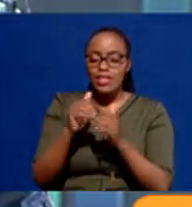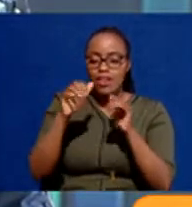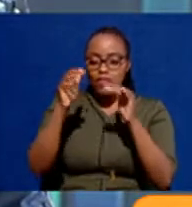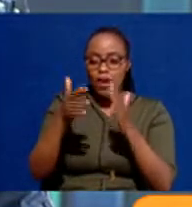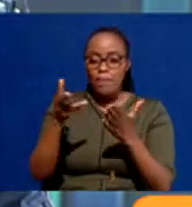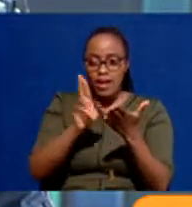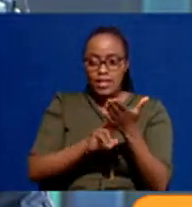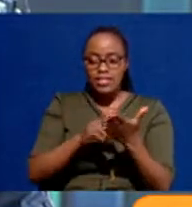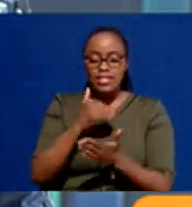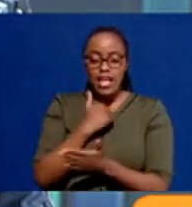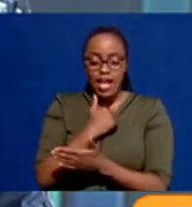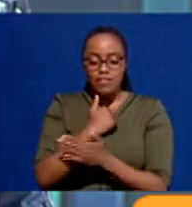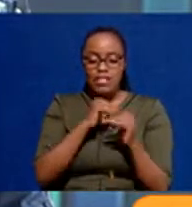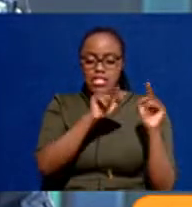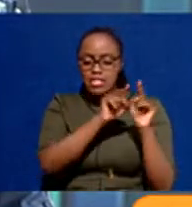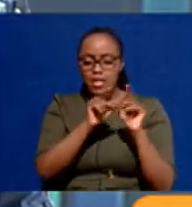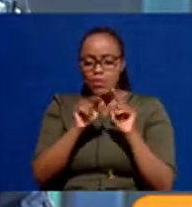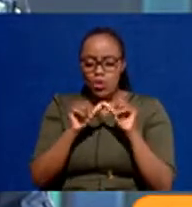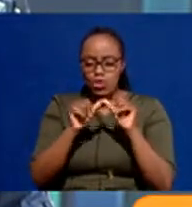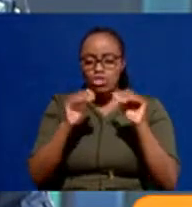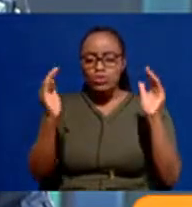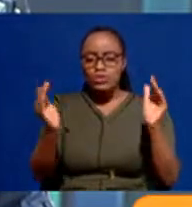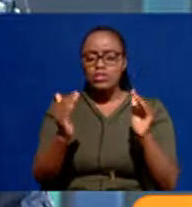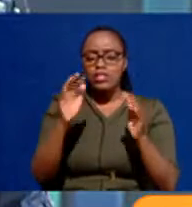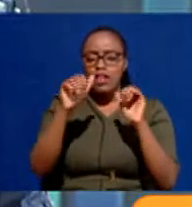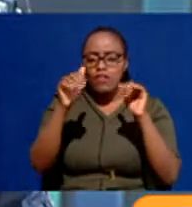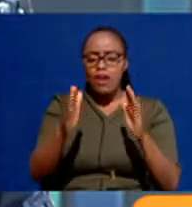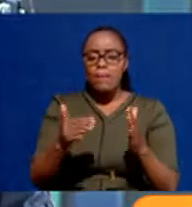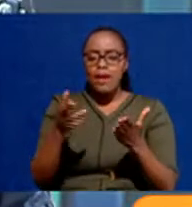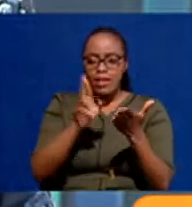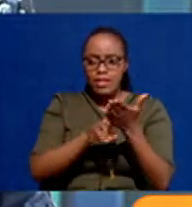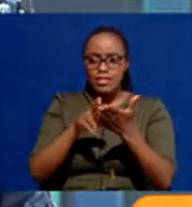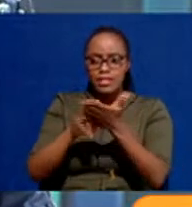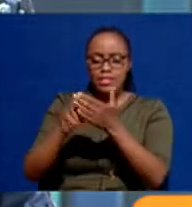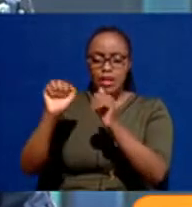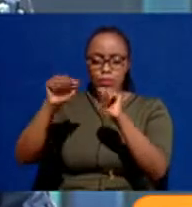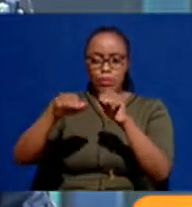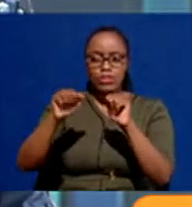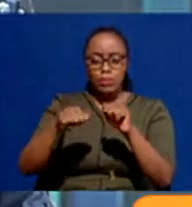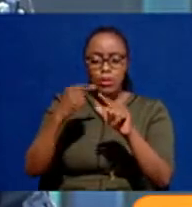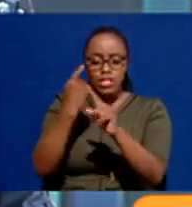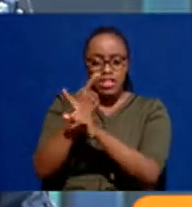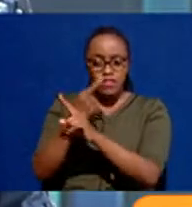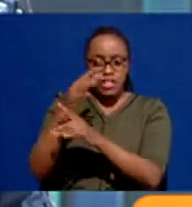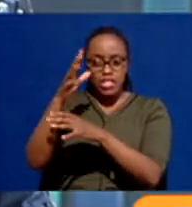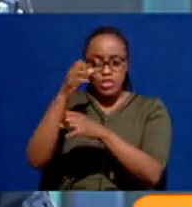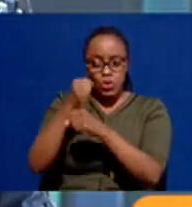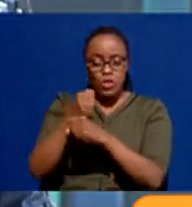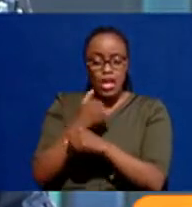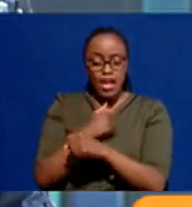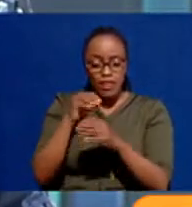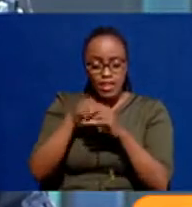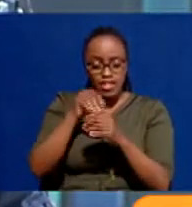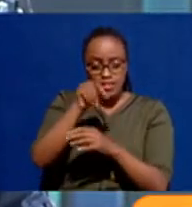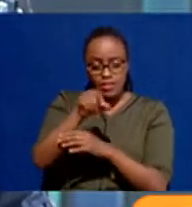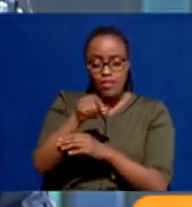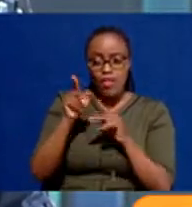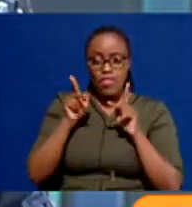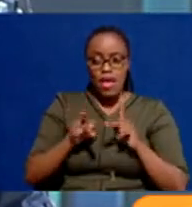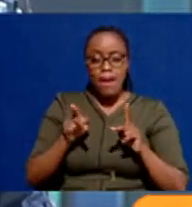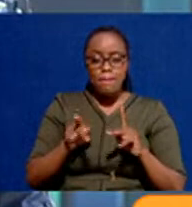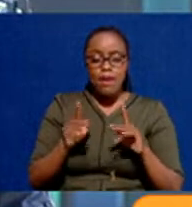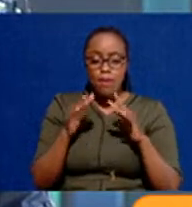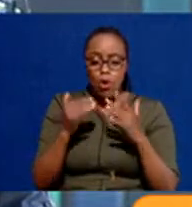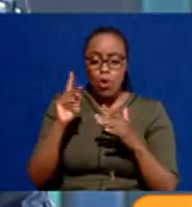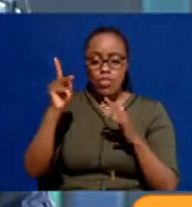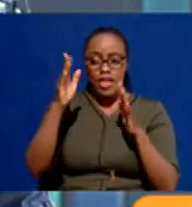those regions. Of course, we keep encouraging farmers to register. There are different stakeholders in this. There are the people, the you